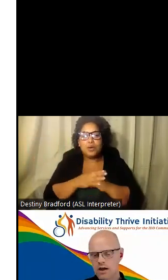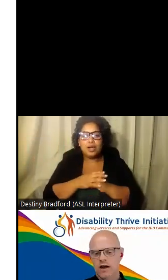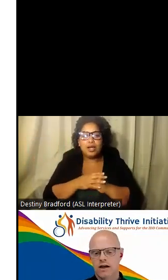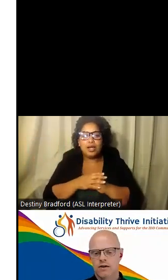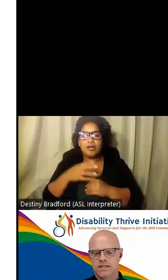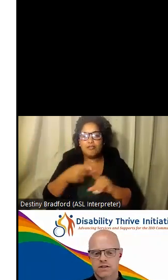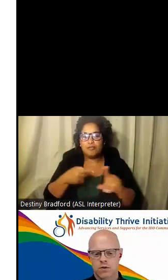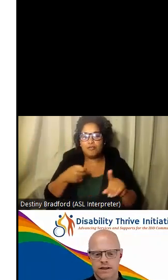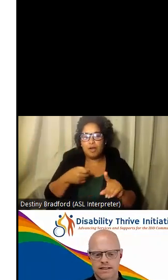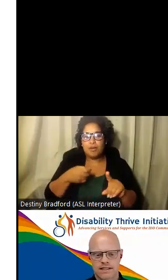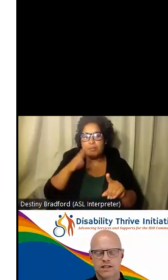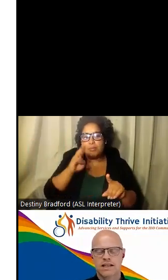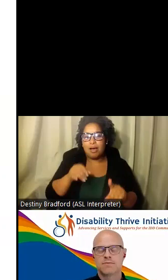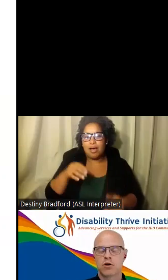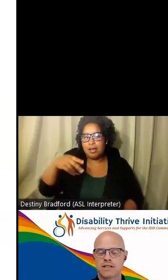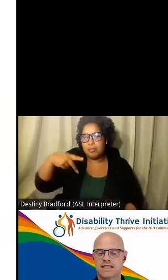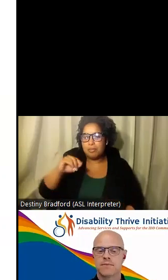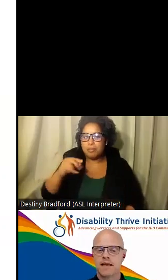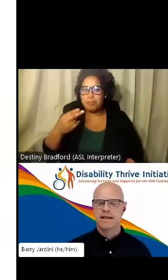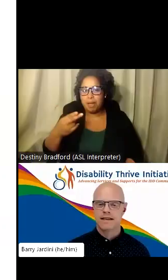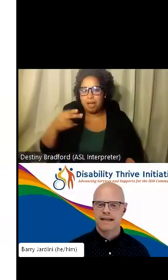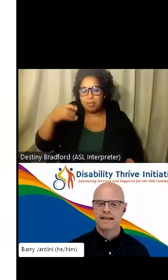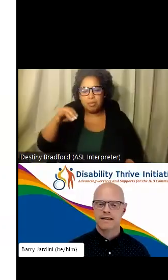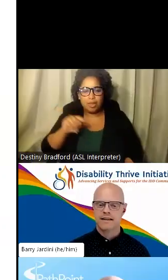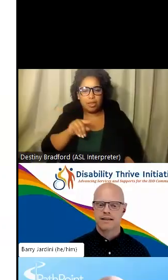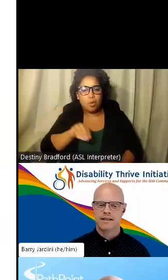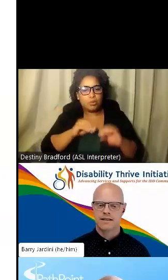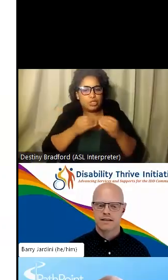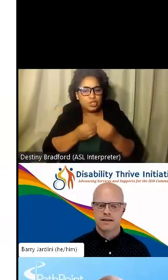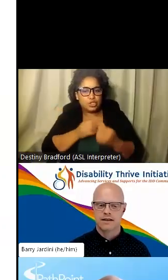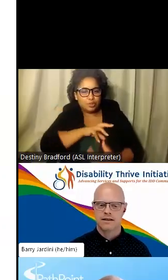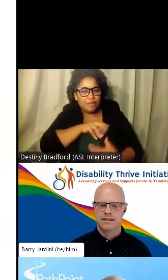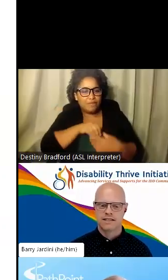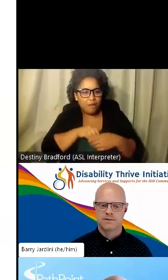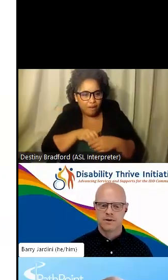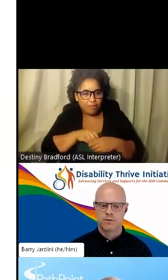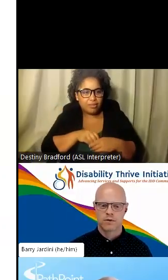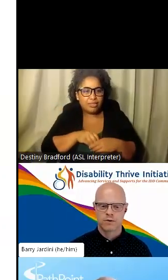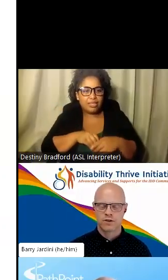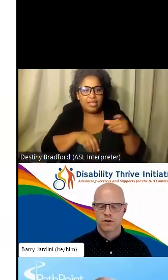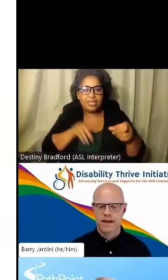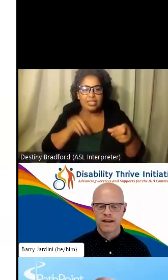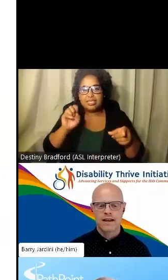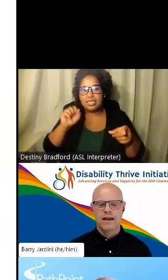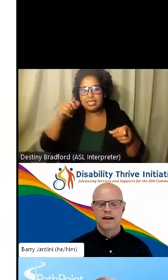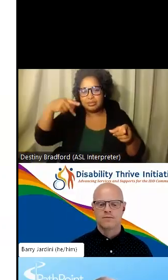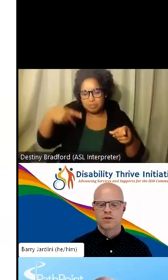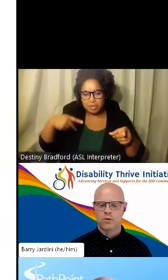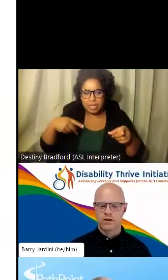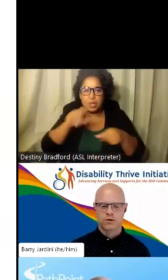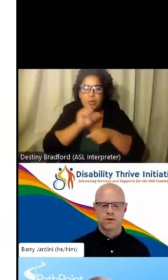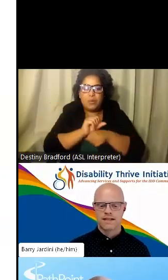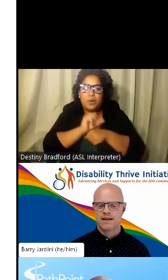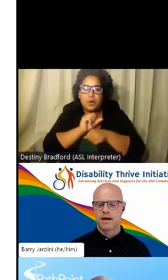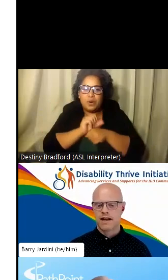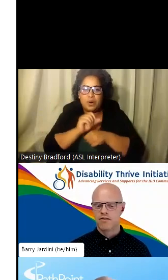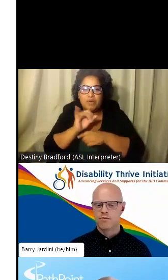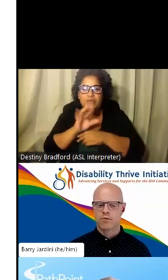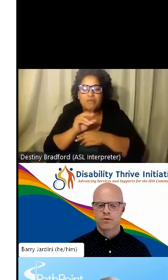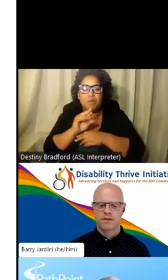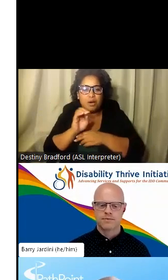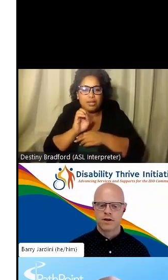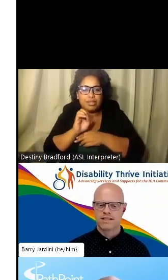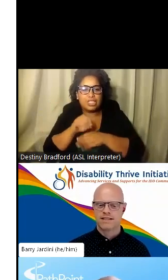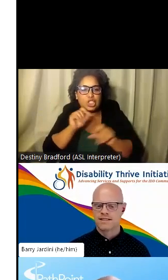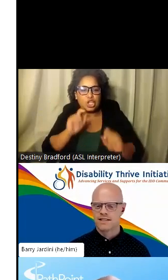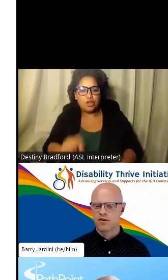PathPoint, which is an organization that has participated in the DSP Workforce Survey. So we are joined today by Harry